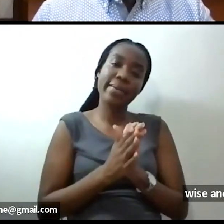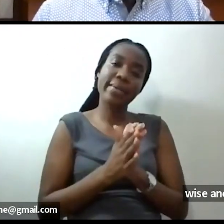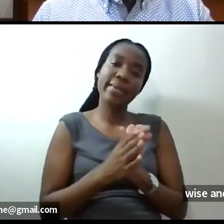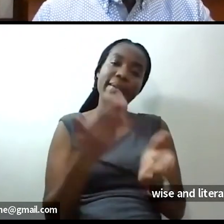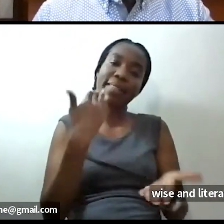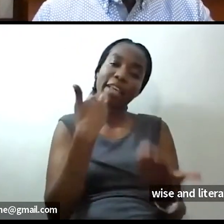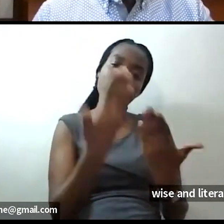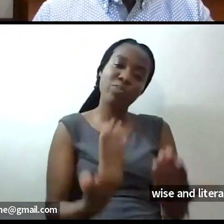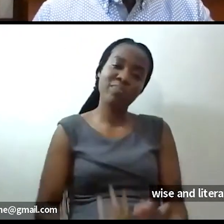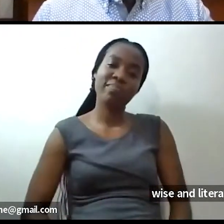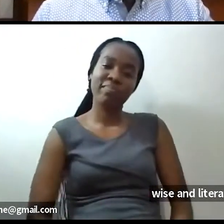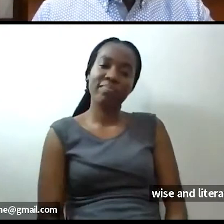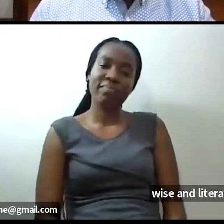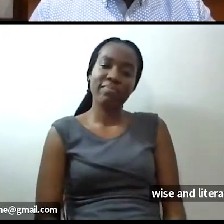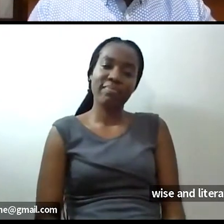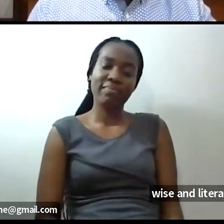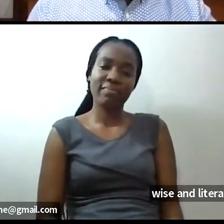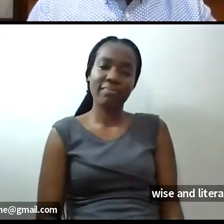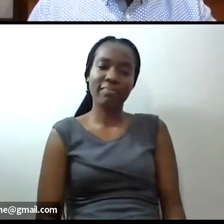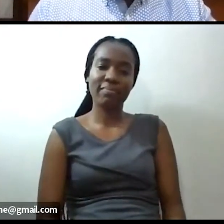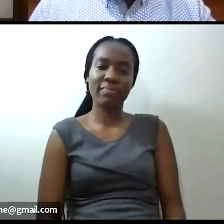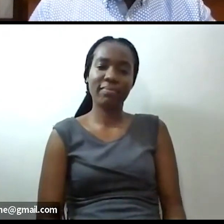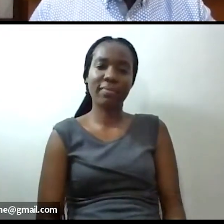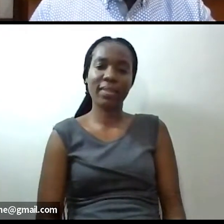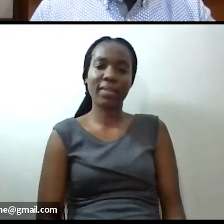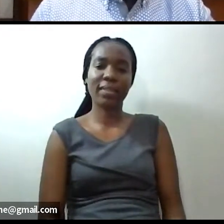you. Yes, Aisha Jua,